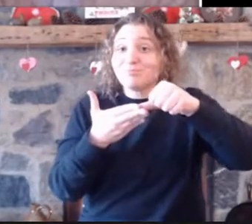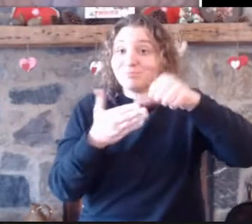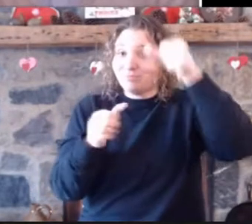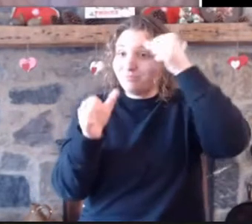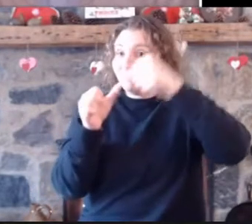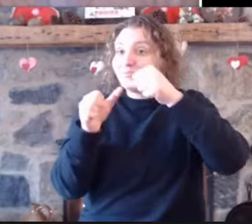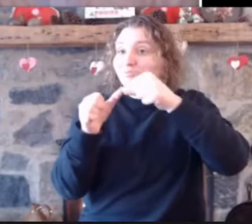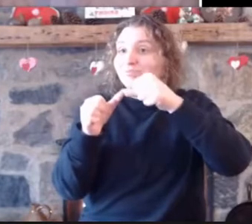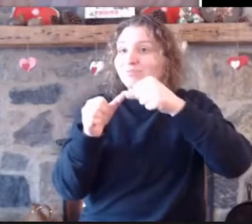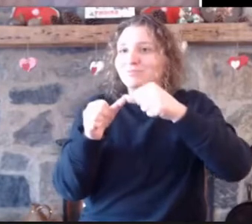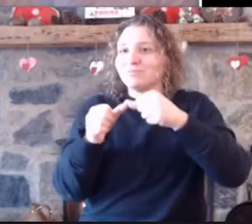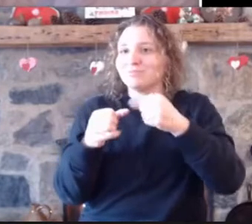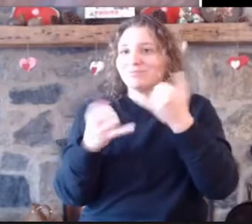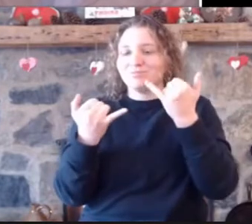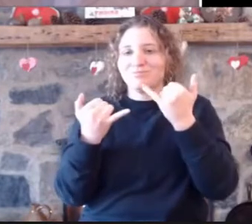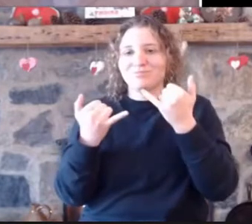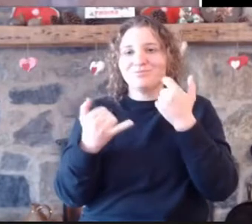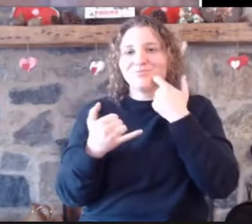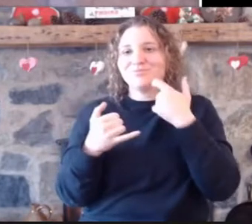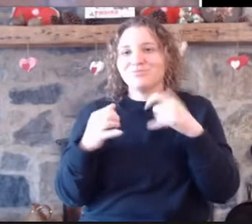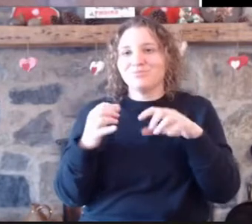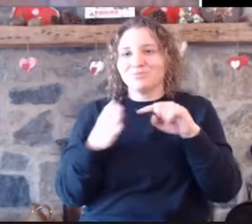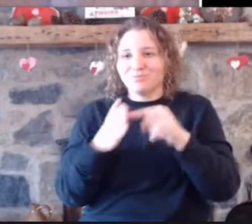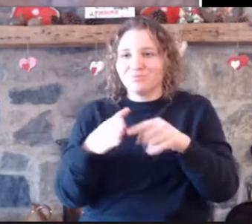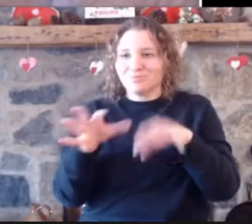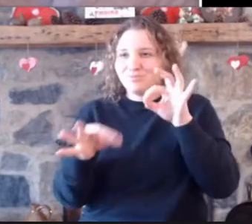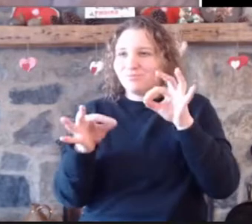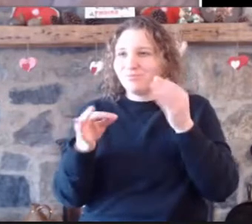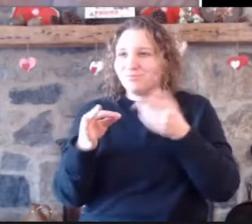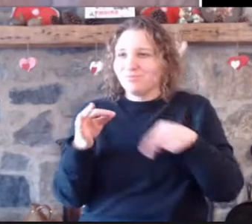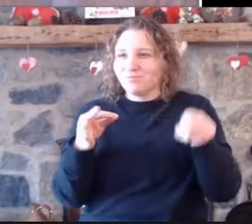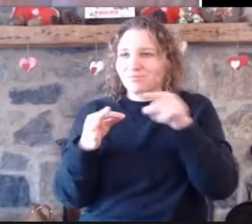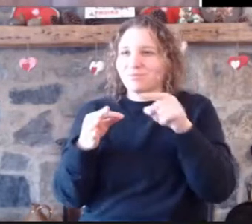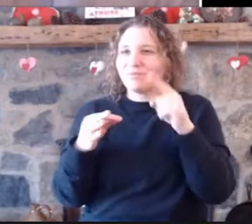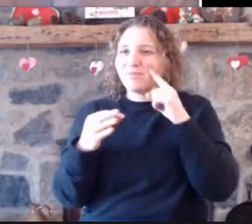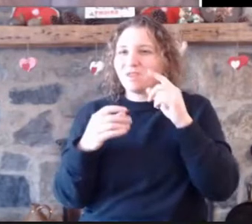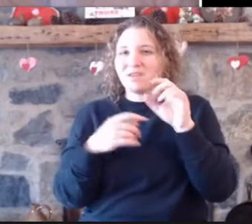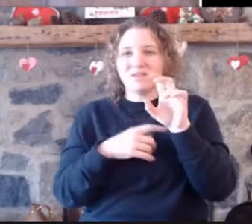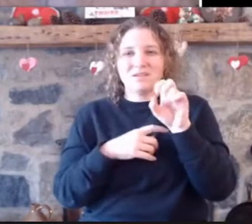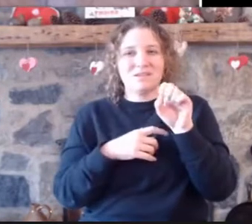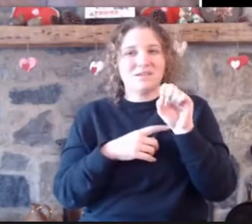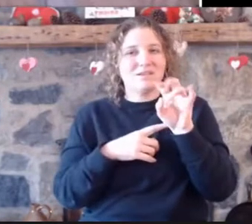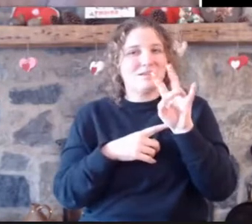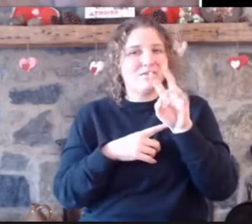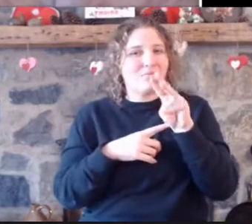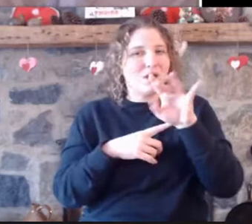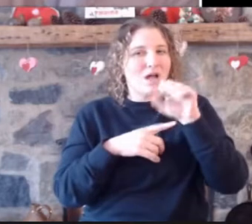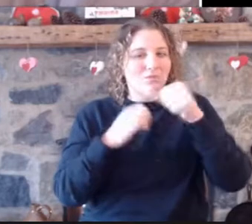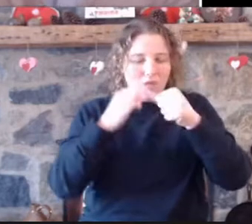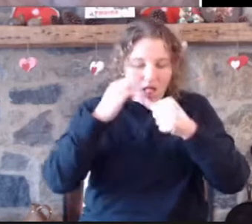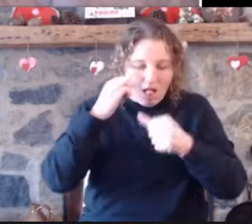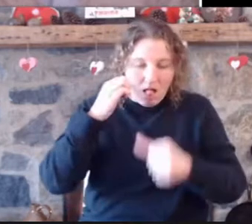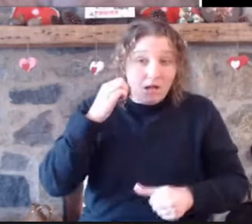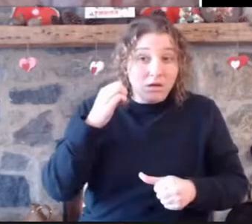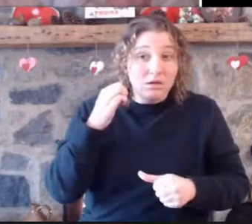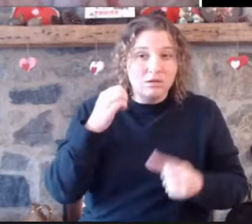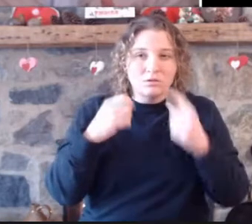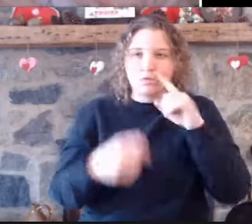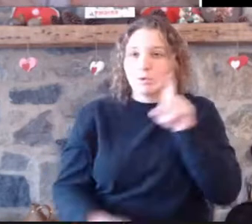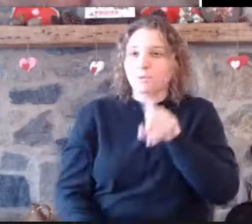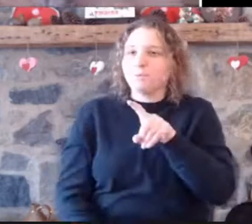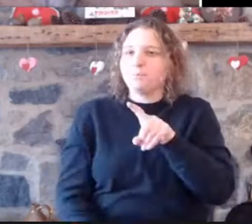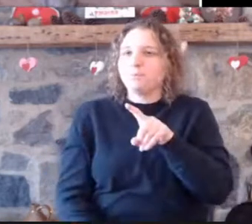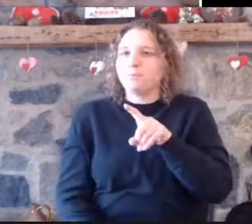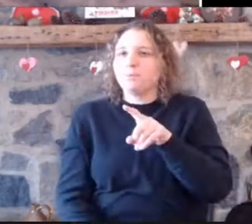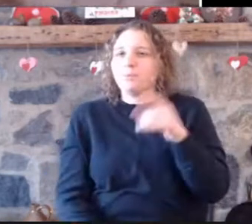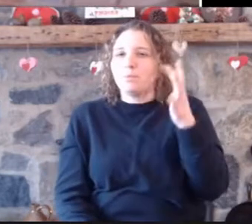And we're just starting to find way down deep what's really there, and it's almost 7 miles deep at the deepest point. So it brings up a question. Why is